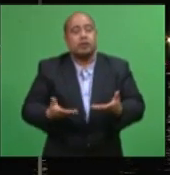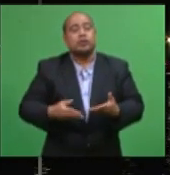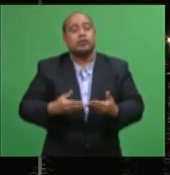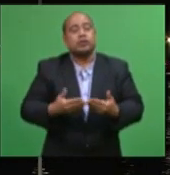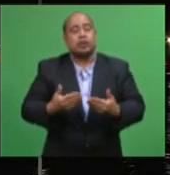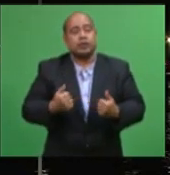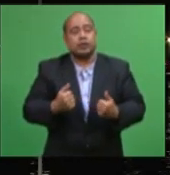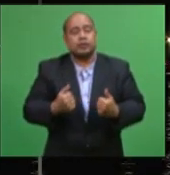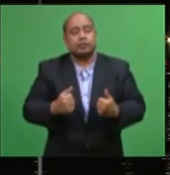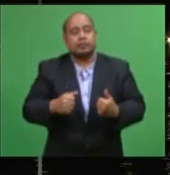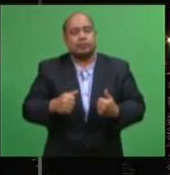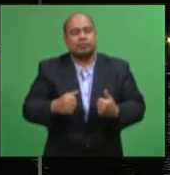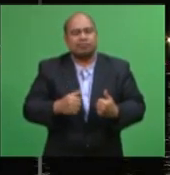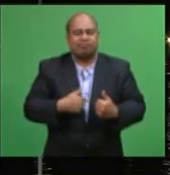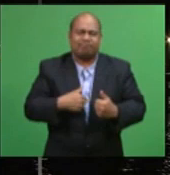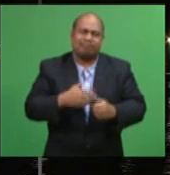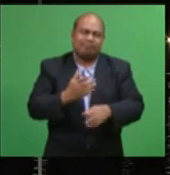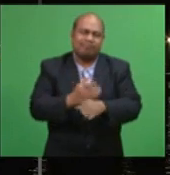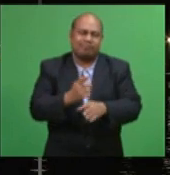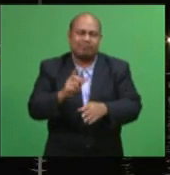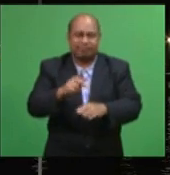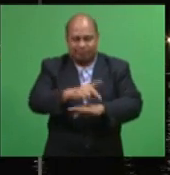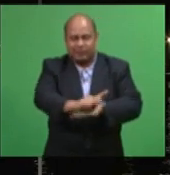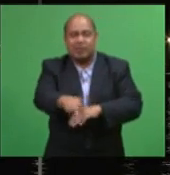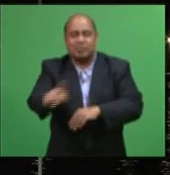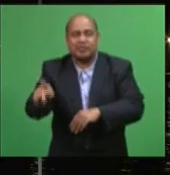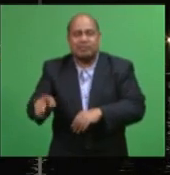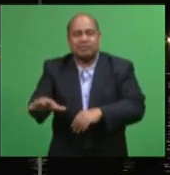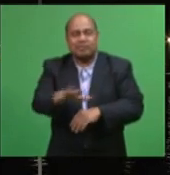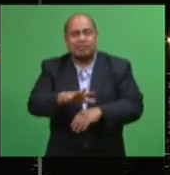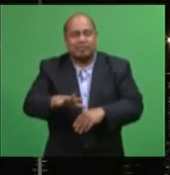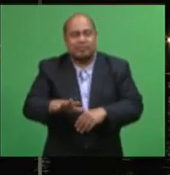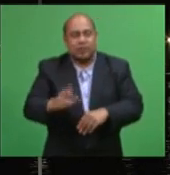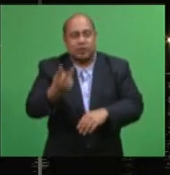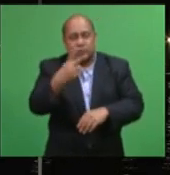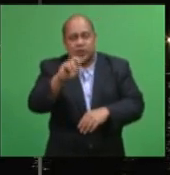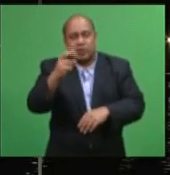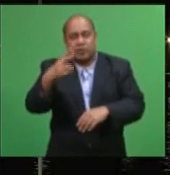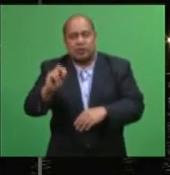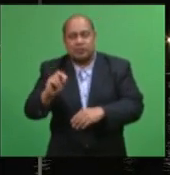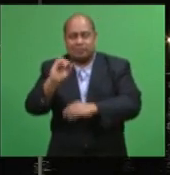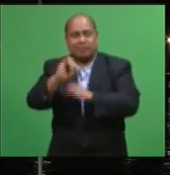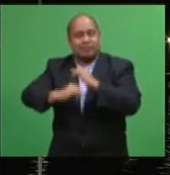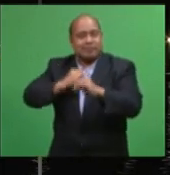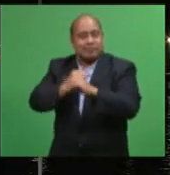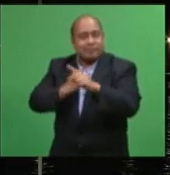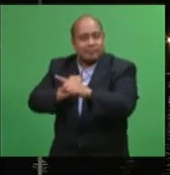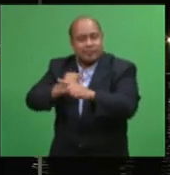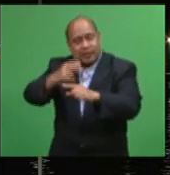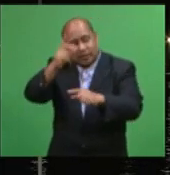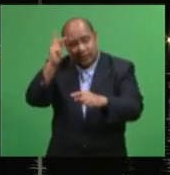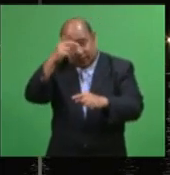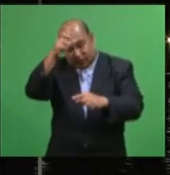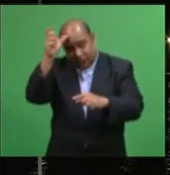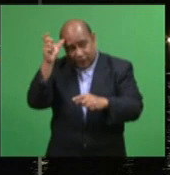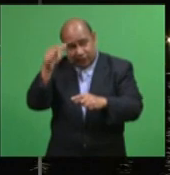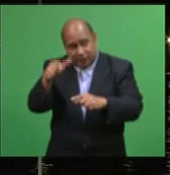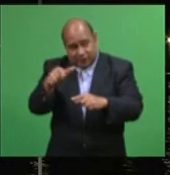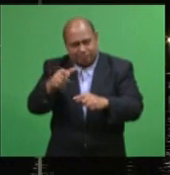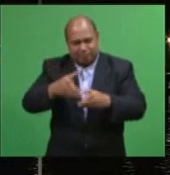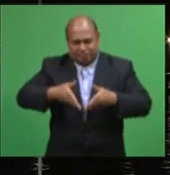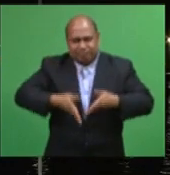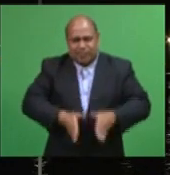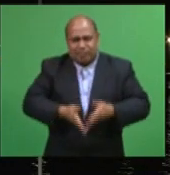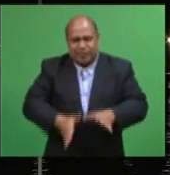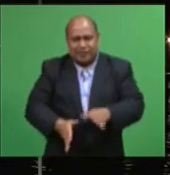Pacific neighbours. 2020 has been marked the International Year of the Nurses and Midwives, and these Fijian women say they are proud of